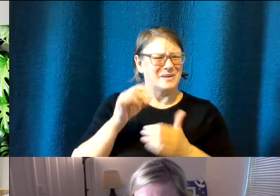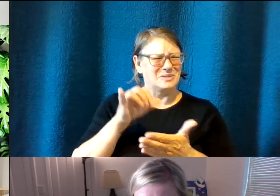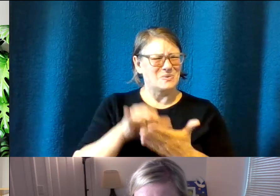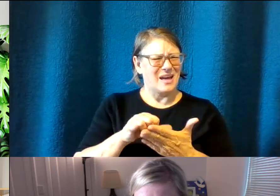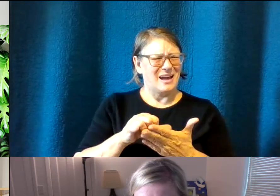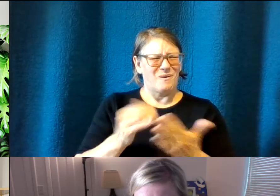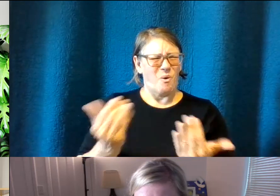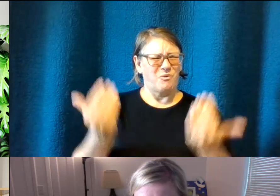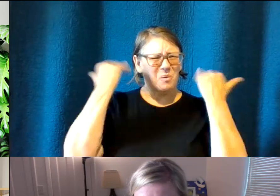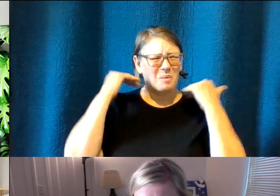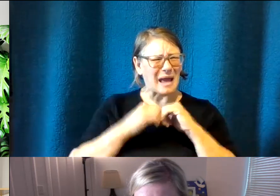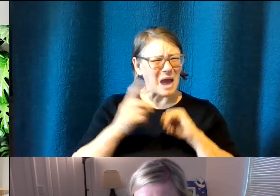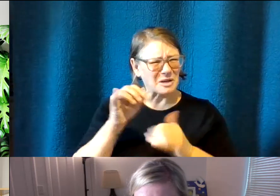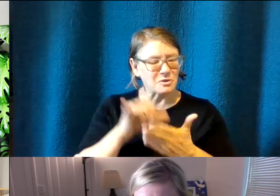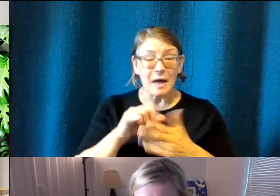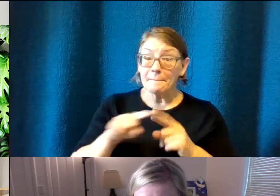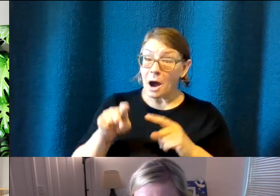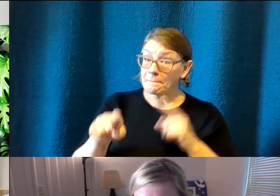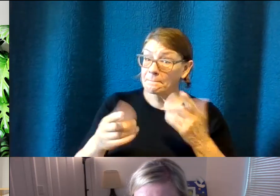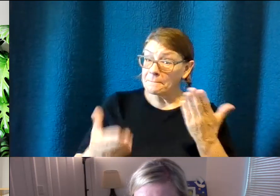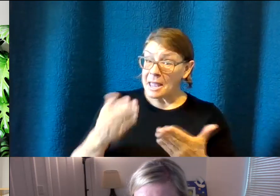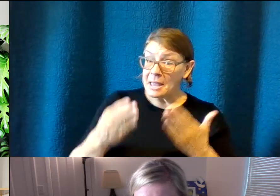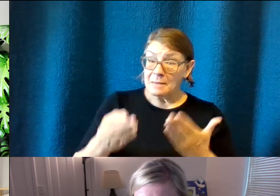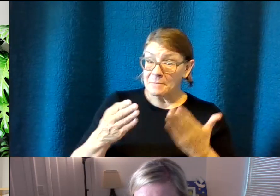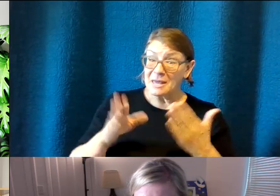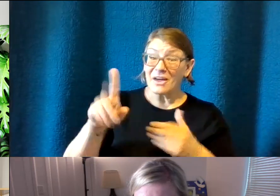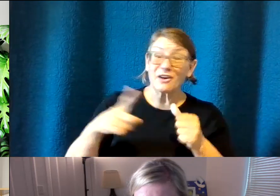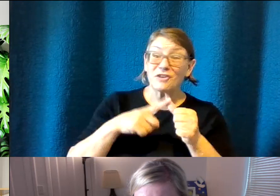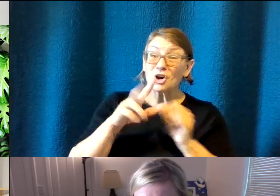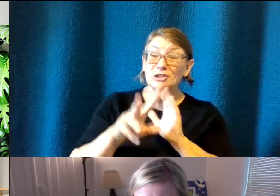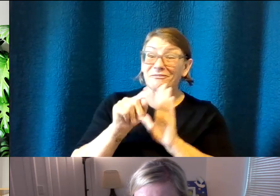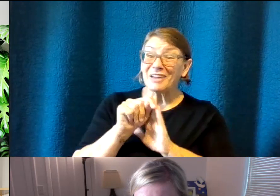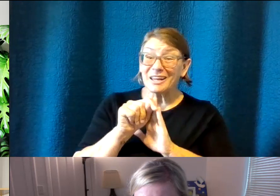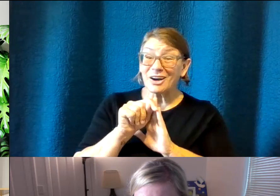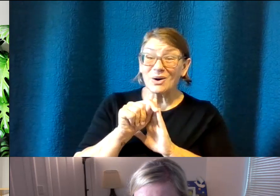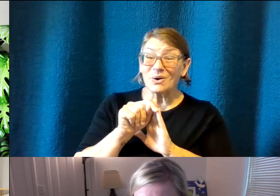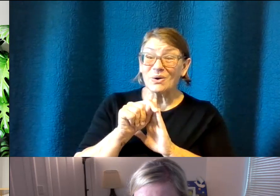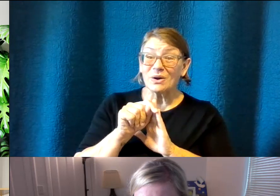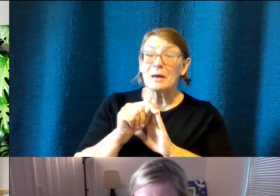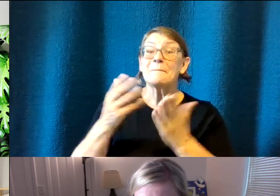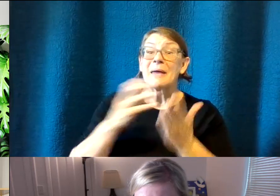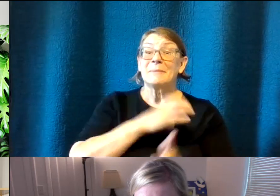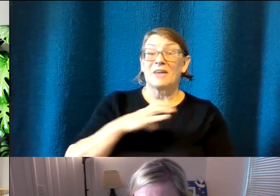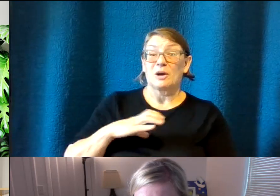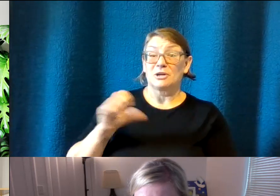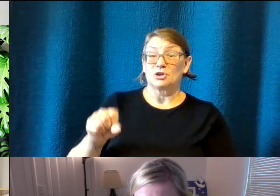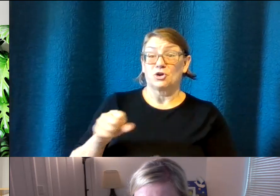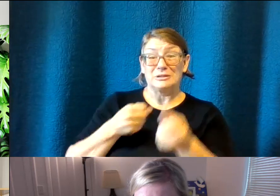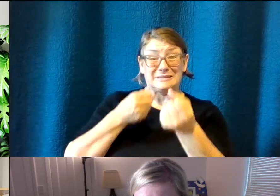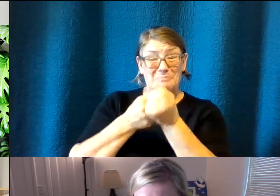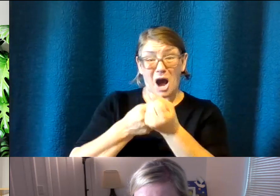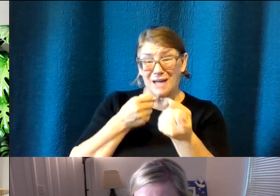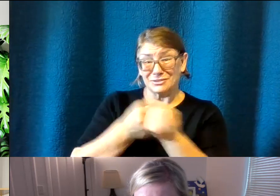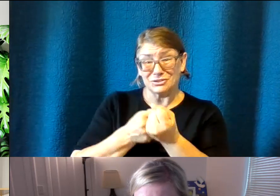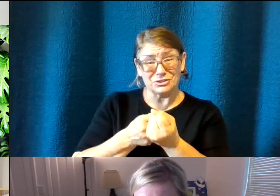think of how would I do this. But maybe like their first video that the commission could sponsor it,